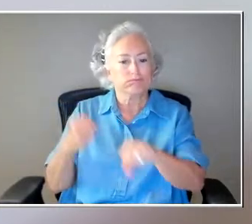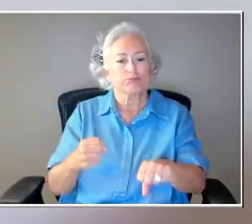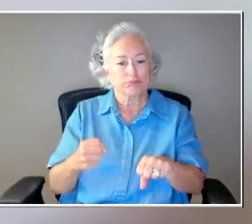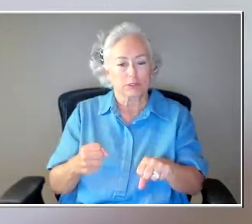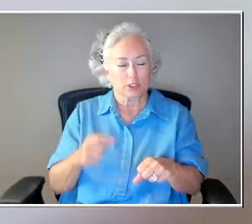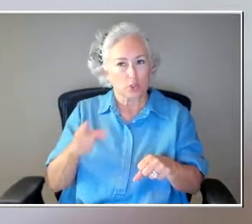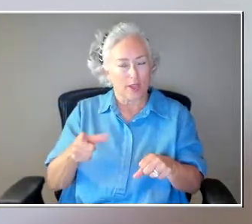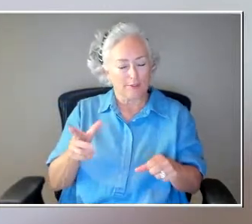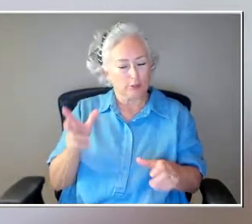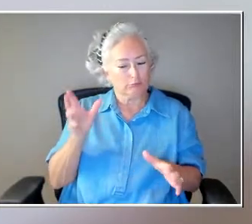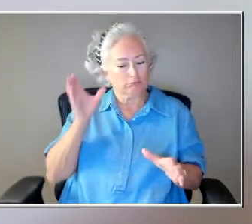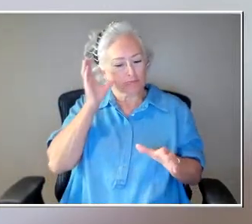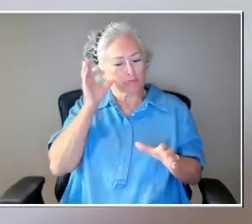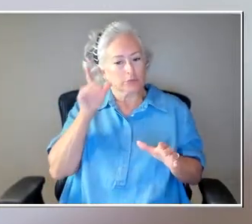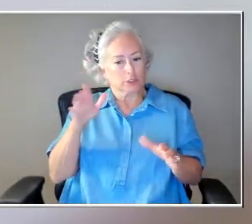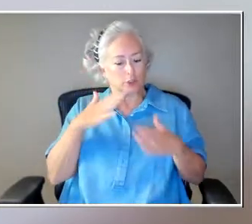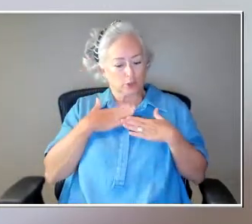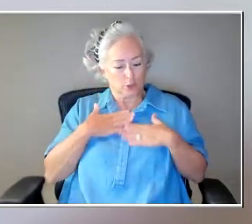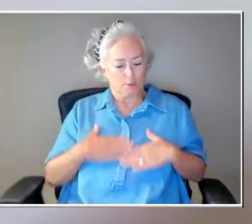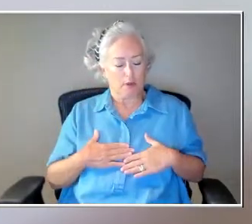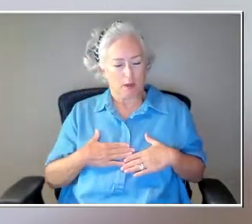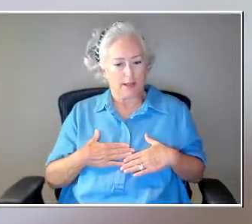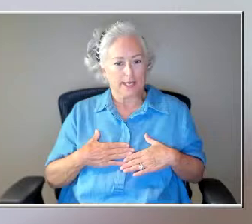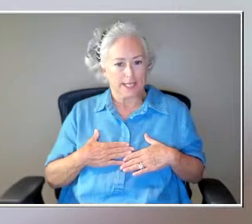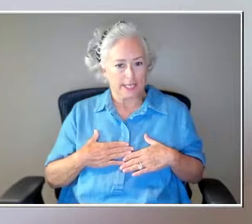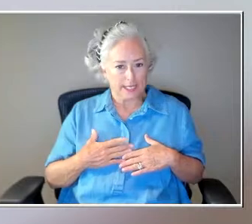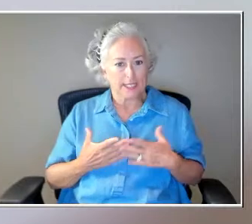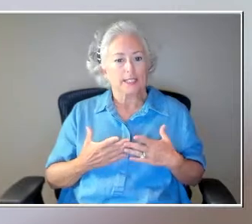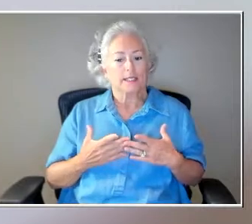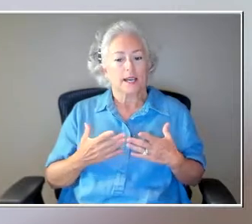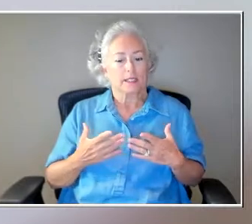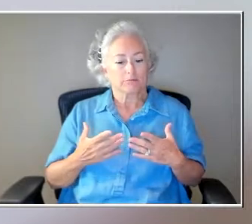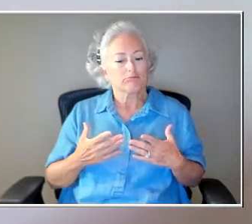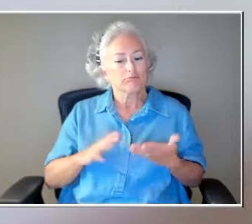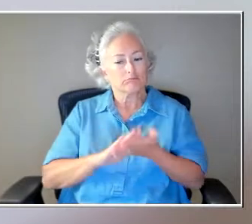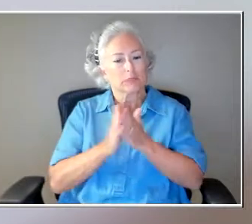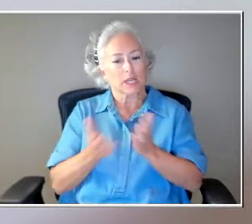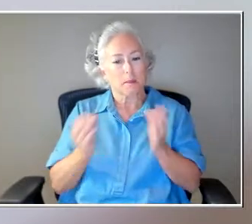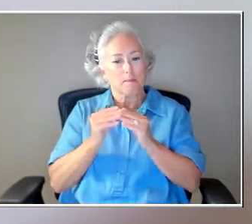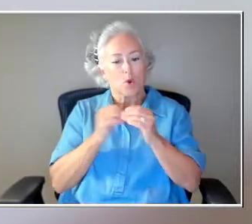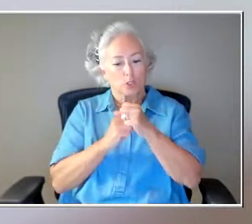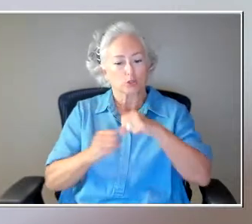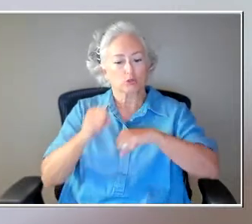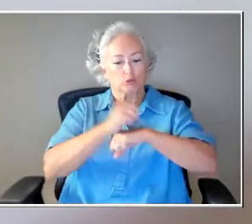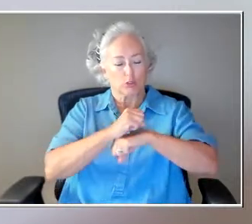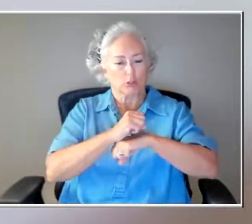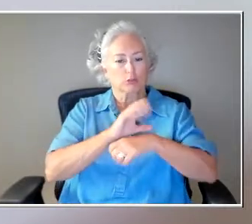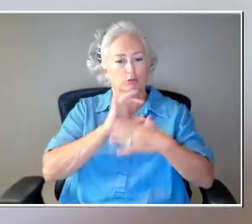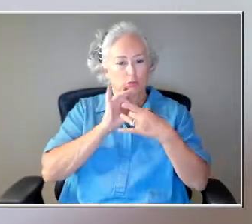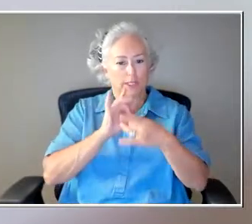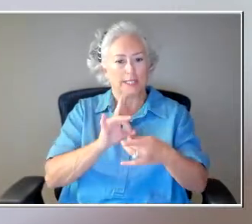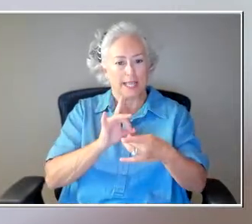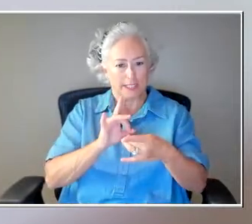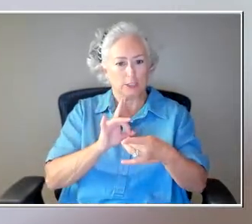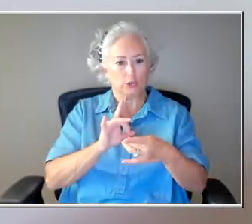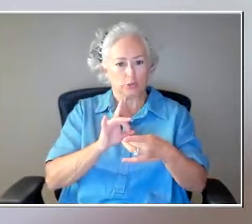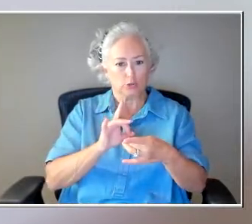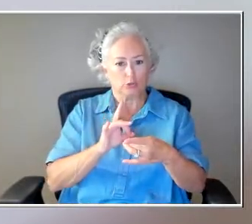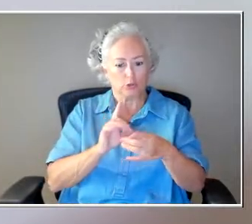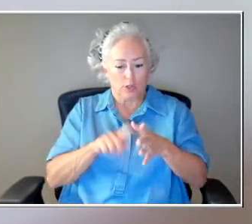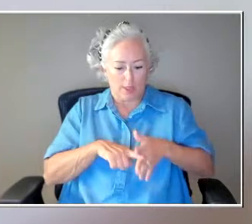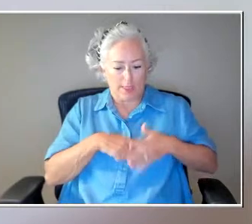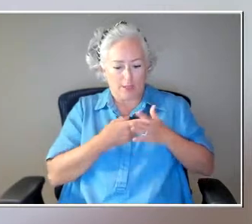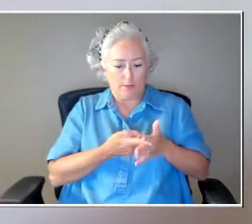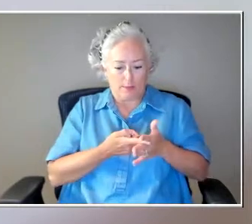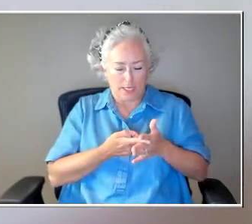to our body and being a little bit more structured when it comes to the first part of a season in terms of